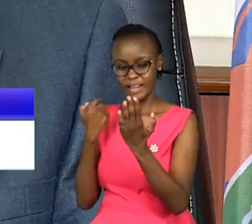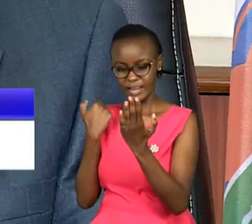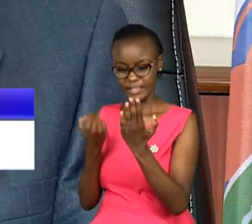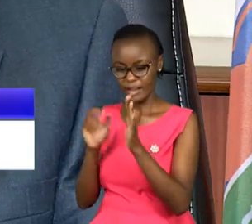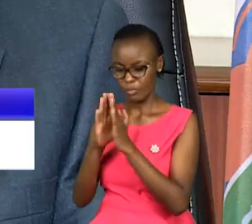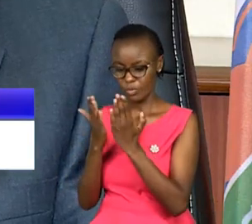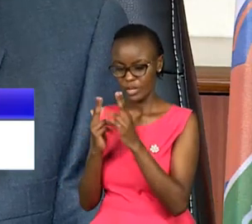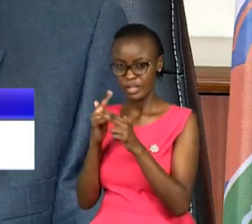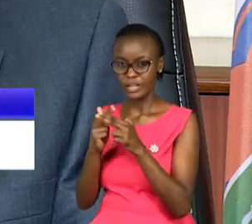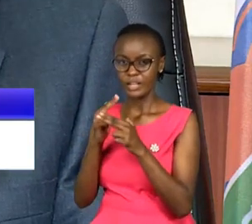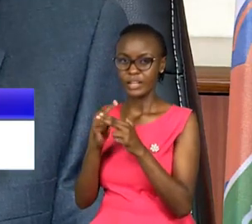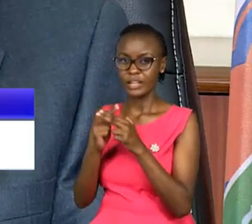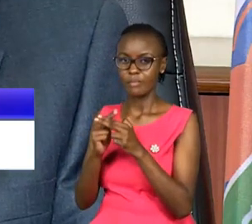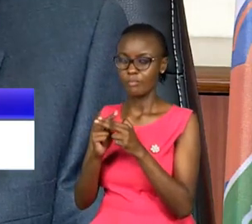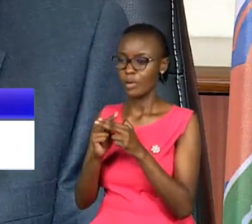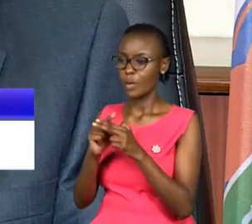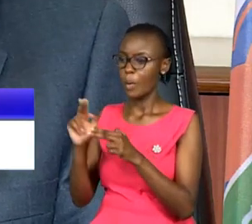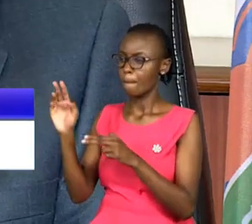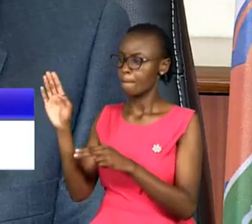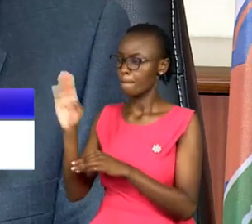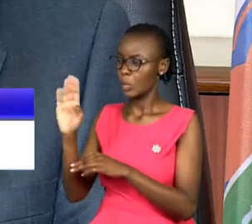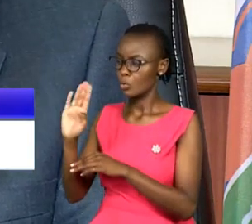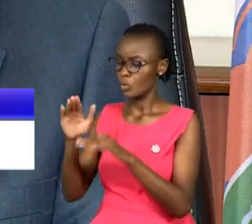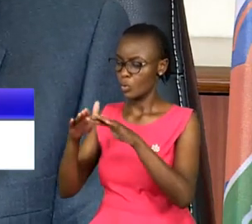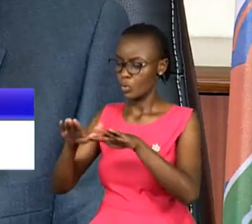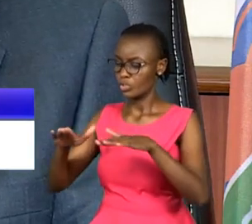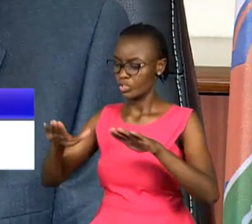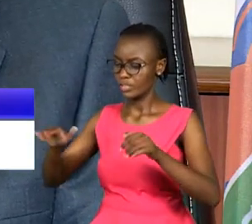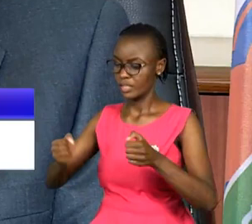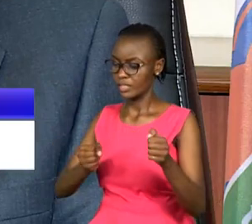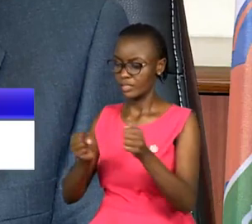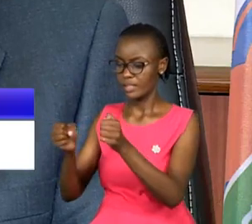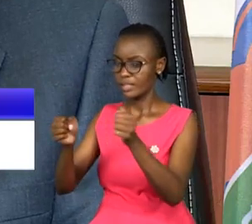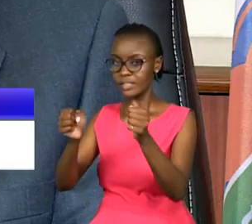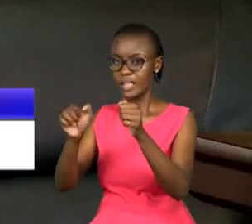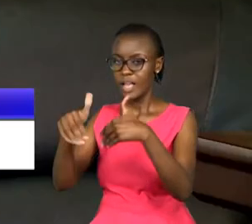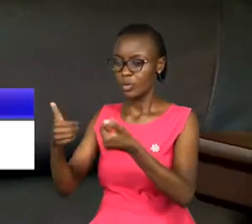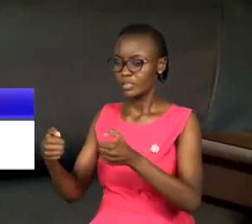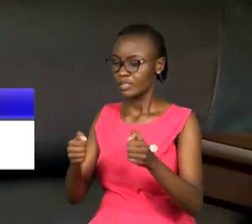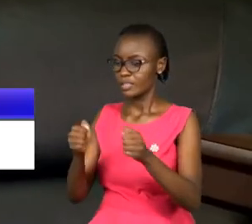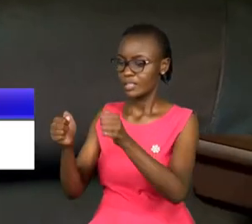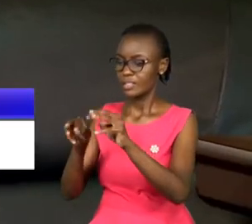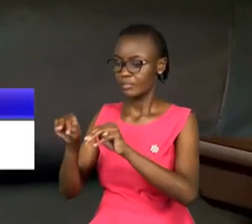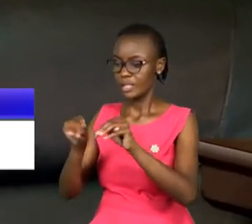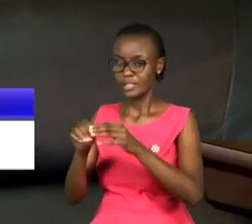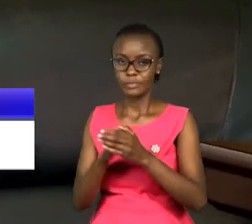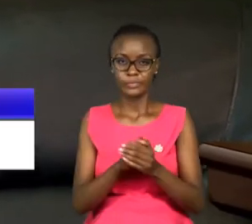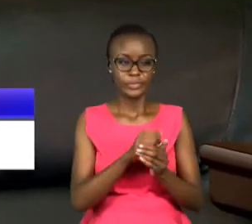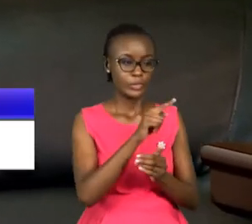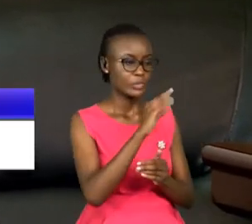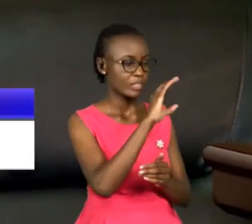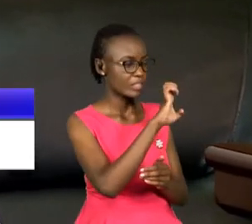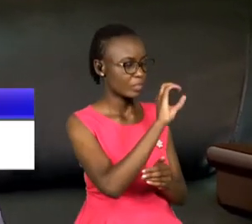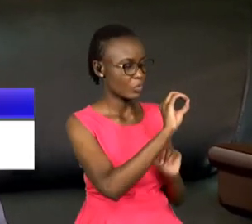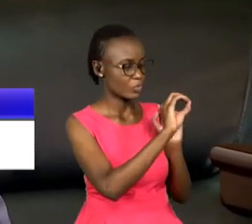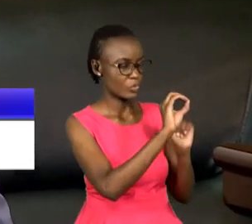book called Blue Ocean Strategy. It's a book on strategic management. A CEO, Prof, what's